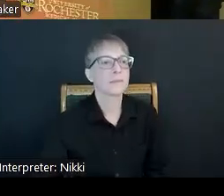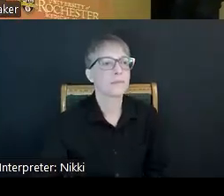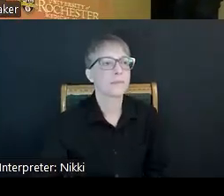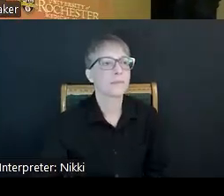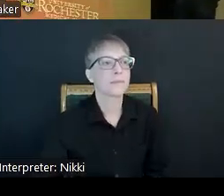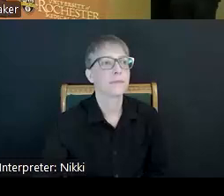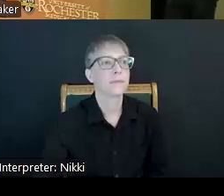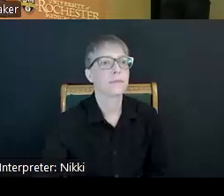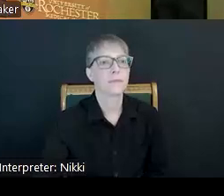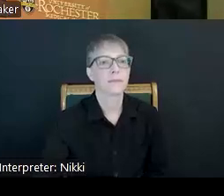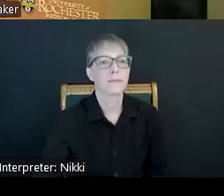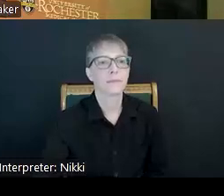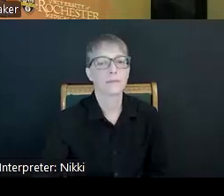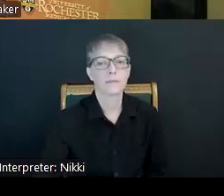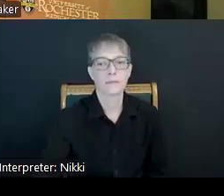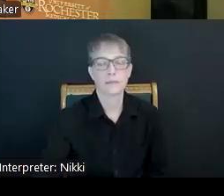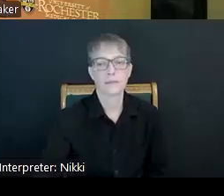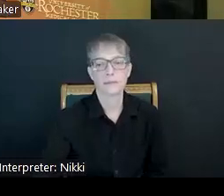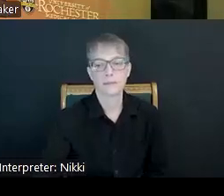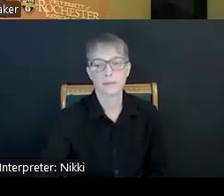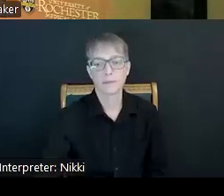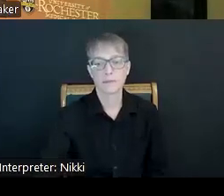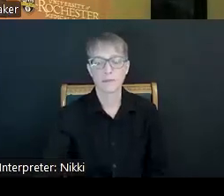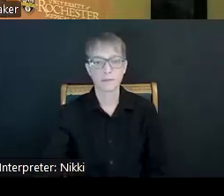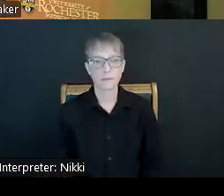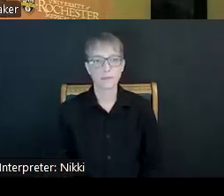Right. Works? No, it doesn't. Hold on.